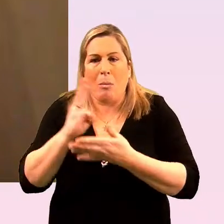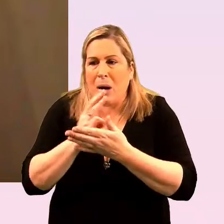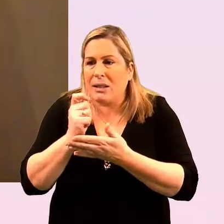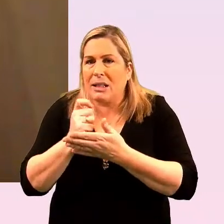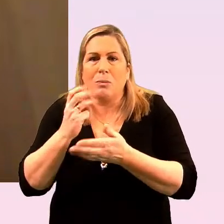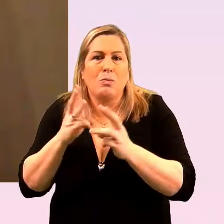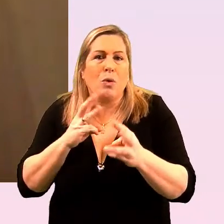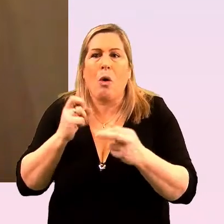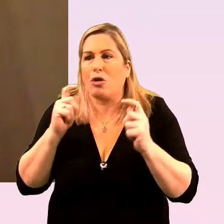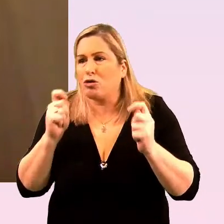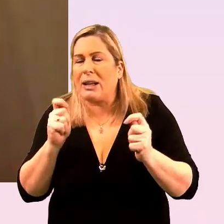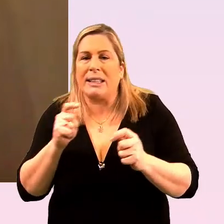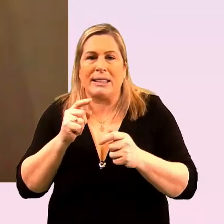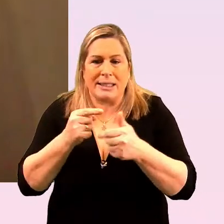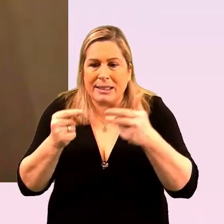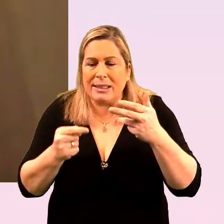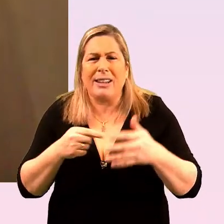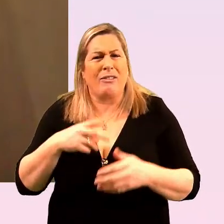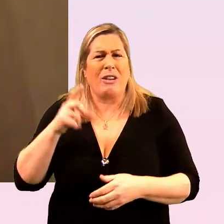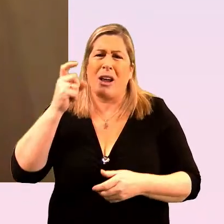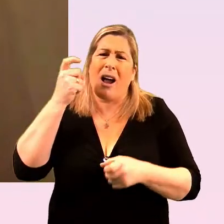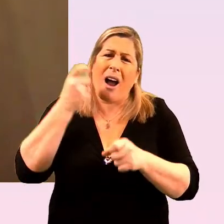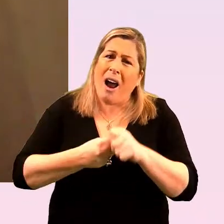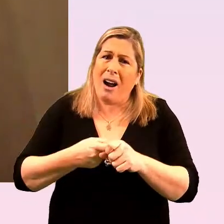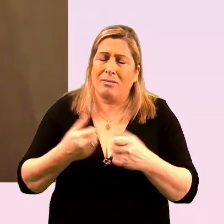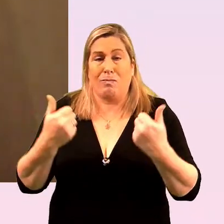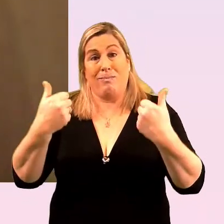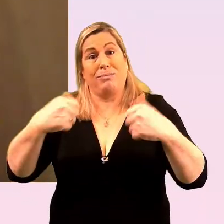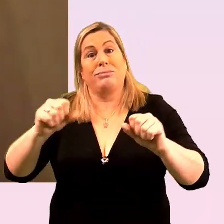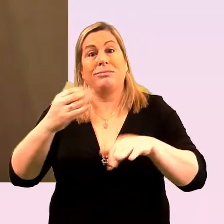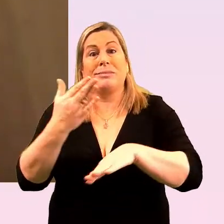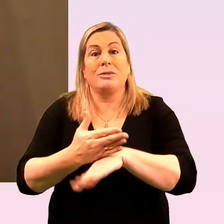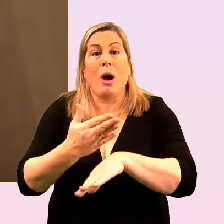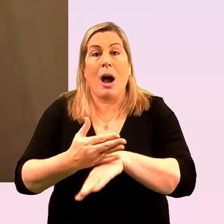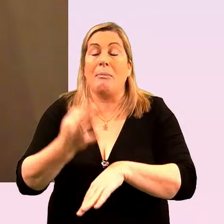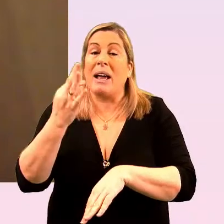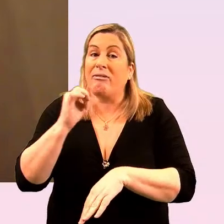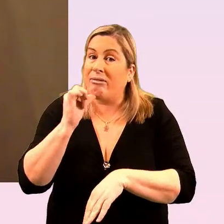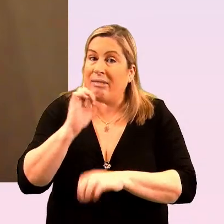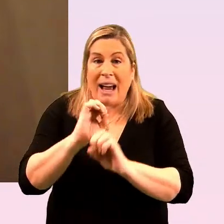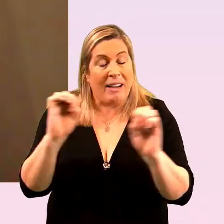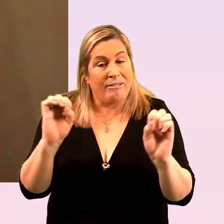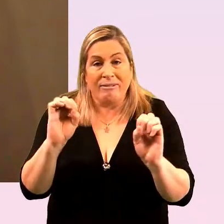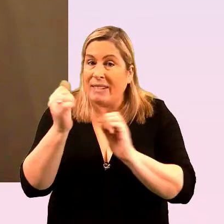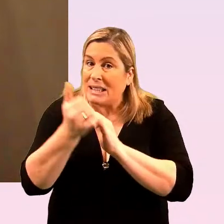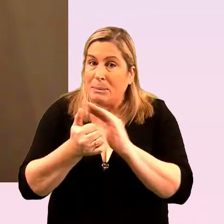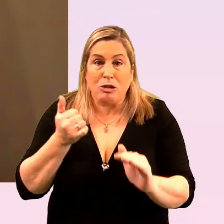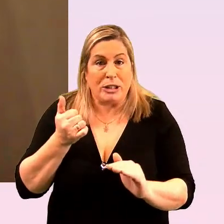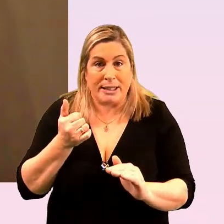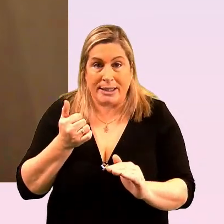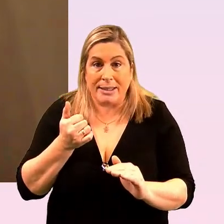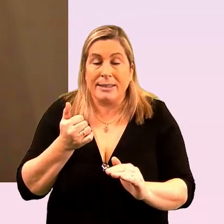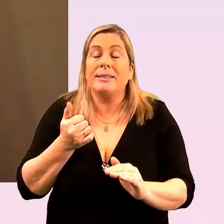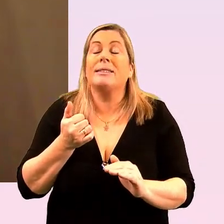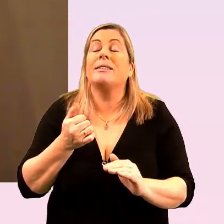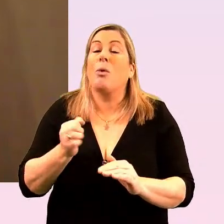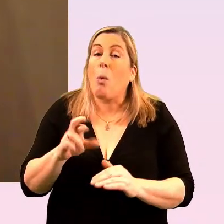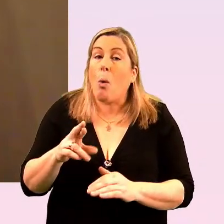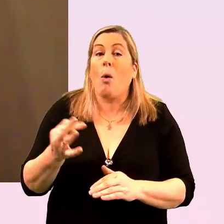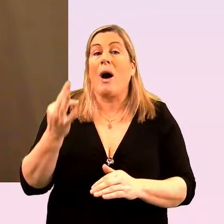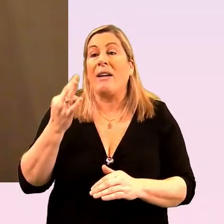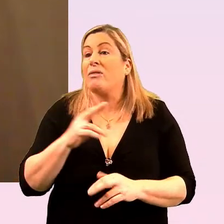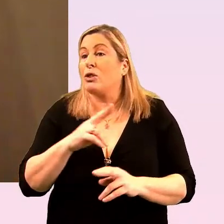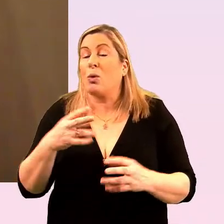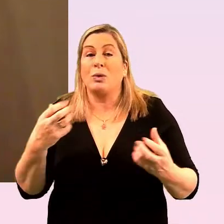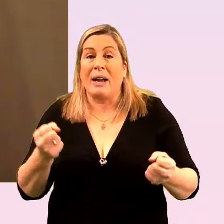have training in that, it's very hard to land a job if you haven't got experience or if you haven't got